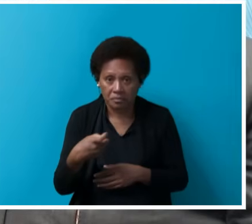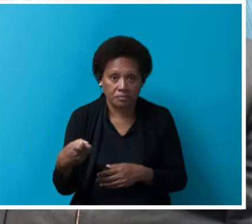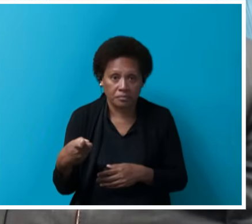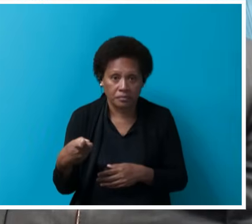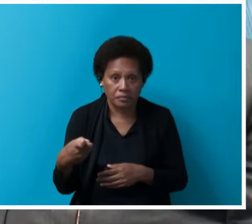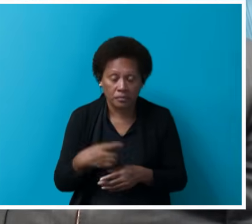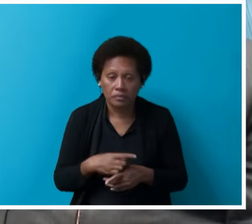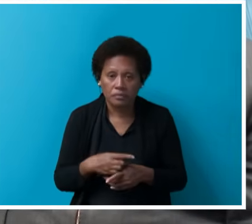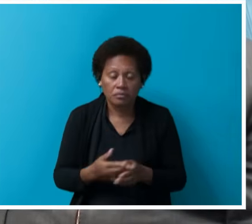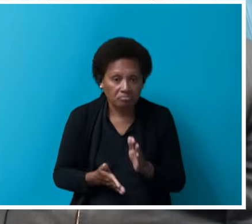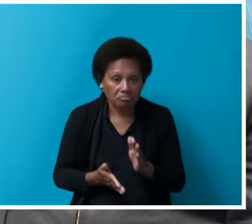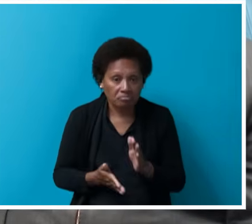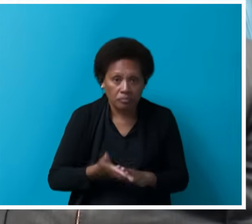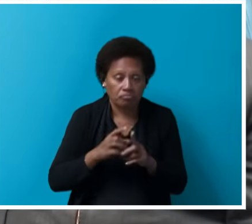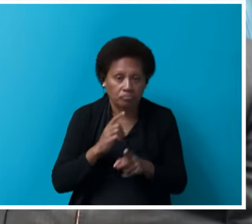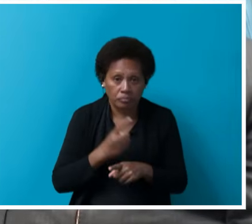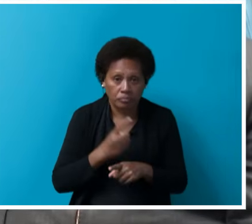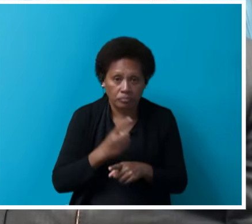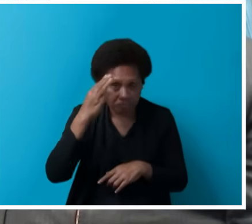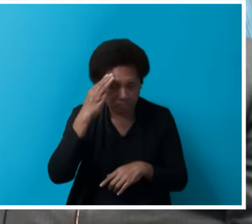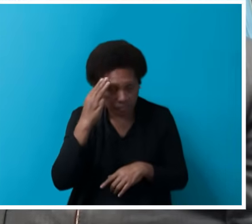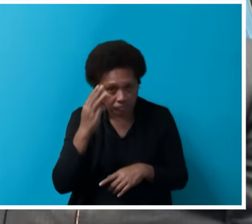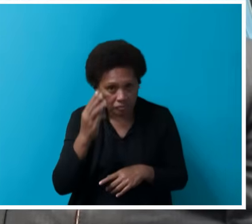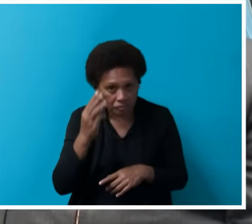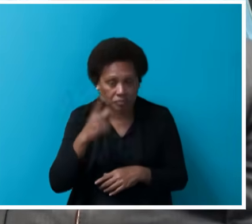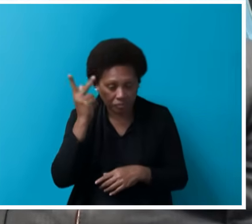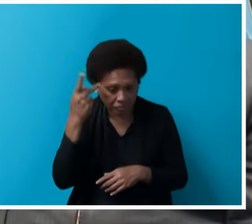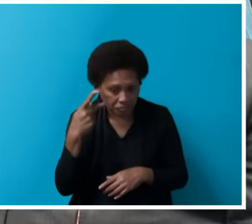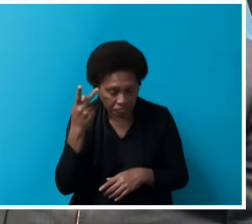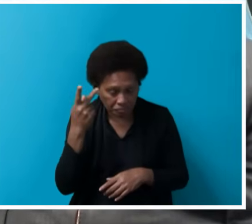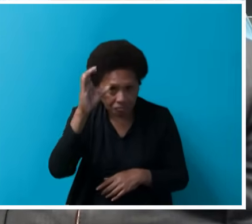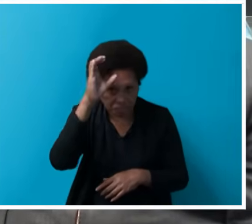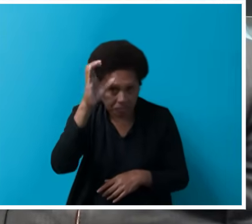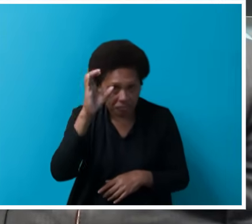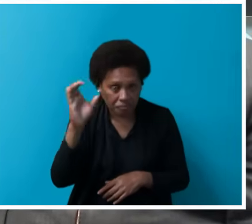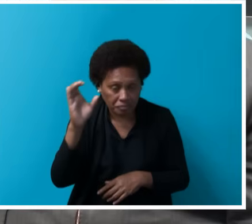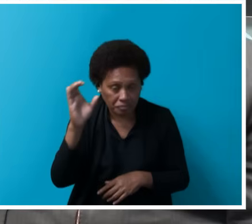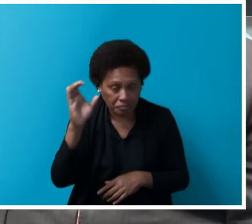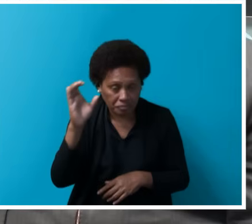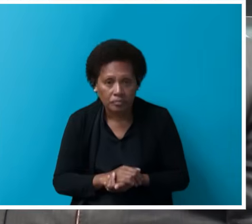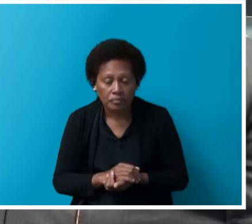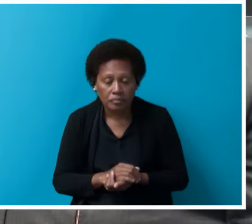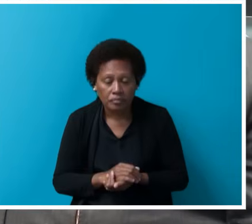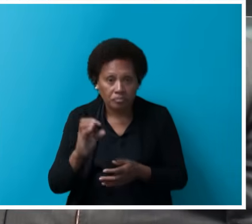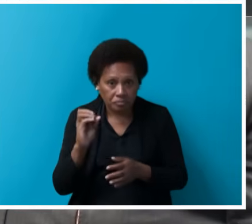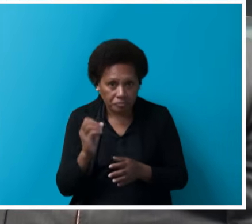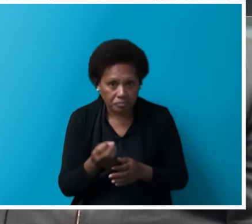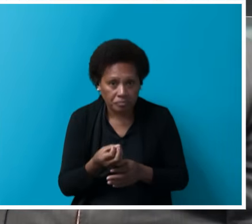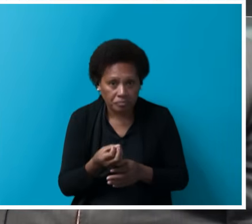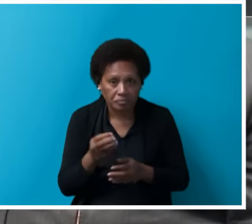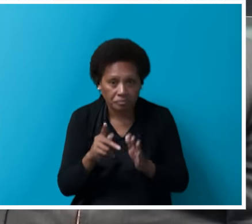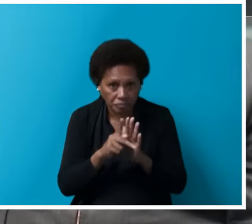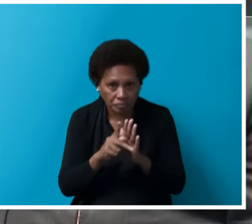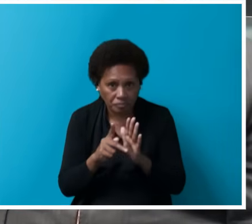the country. They are so pleased with this particular policy of this coalition government, Mr. Speaker, I say,